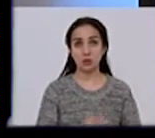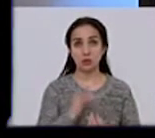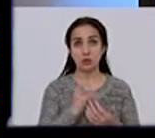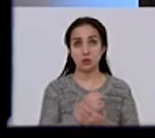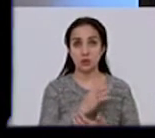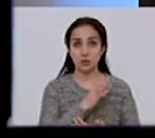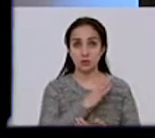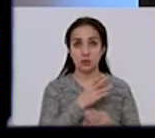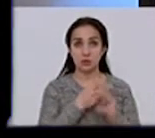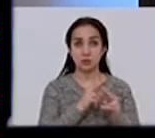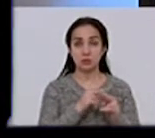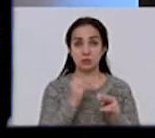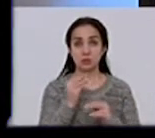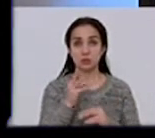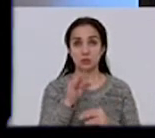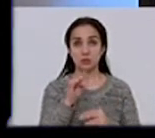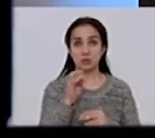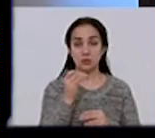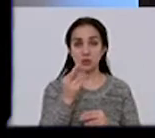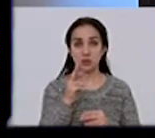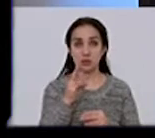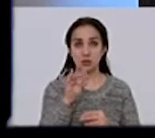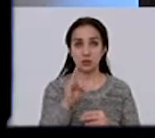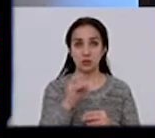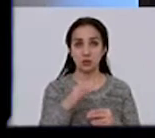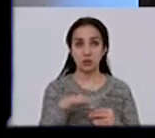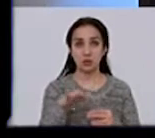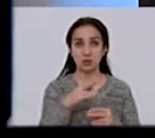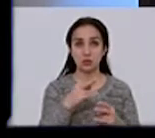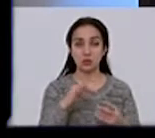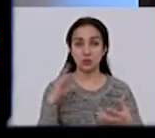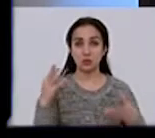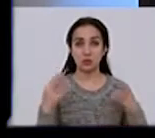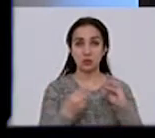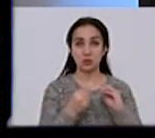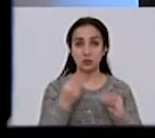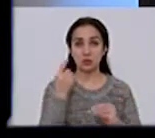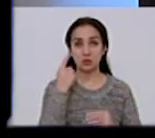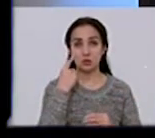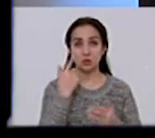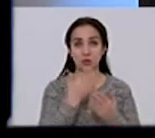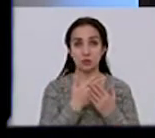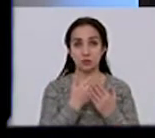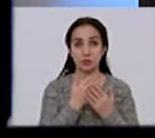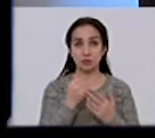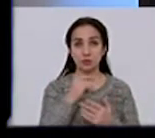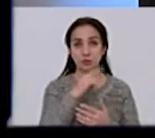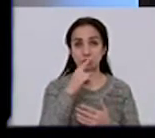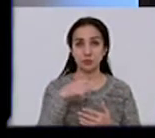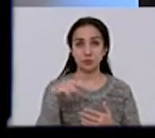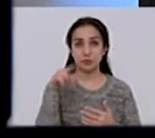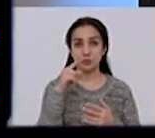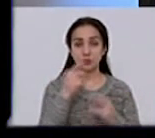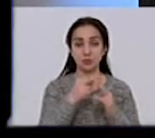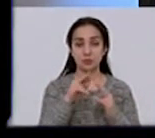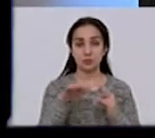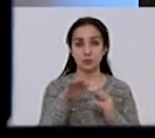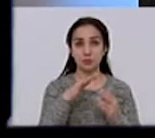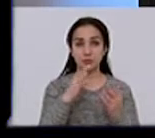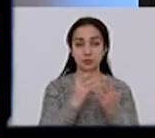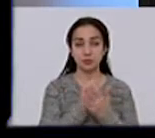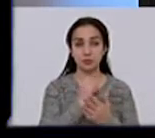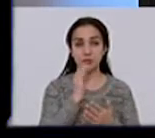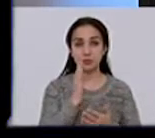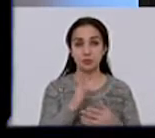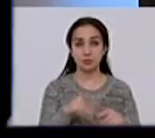Hosil qilingan bunday trapetsiyalar yuzlarining yig'indisi taqriban y chiziqli trapetsiyaning yuziga teng